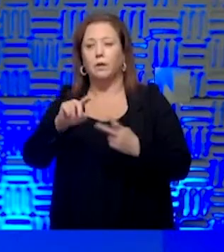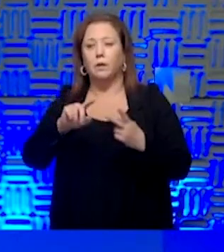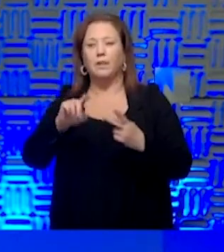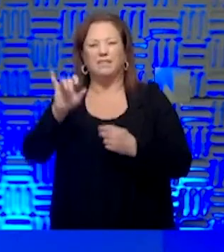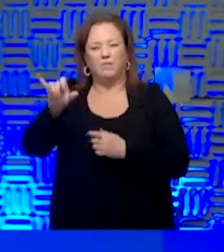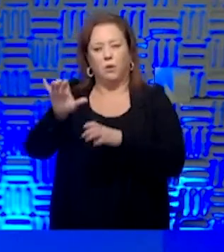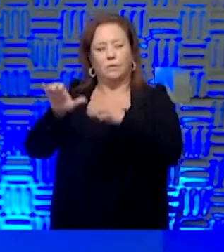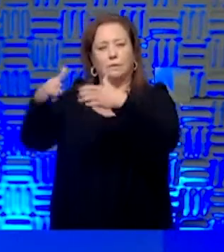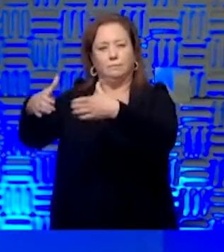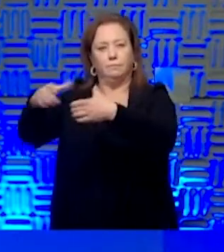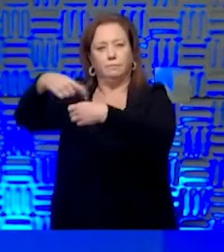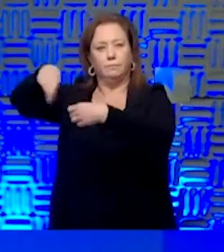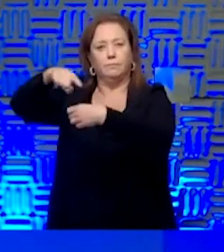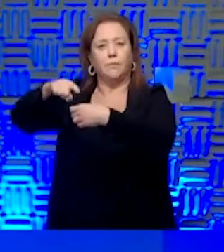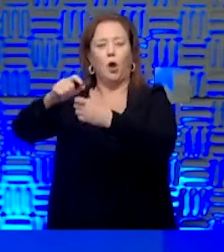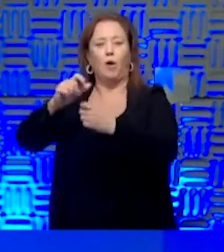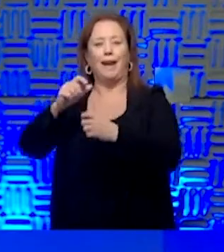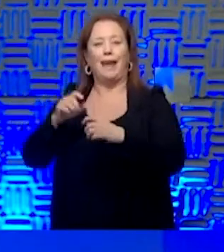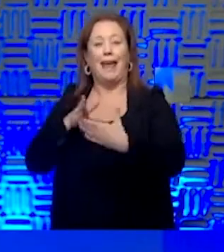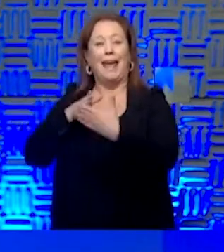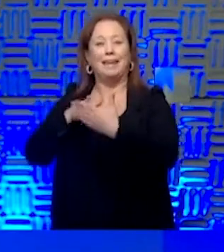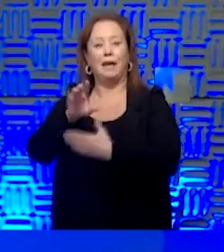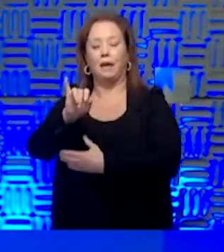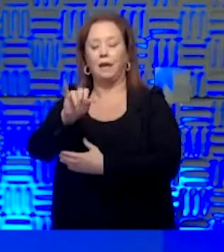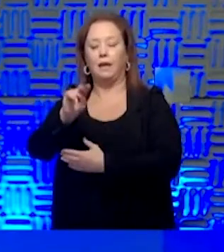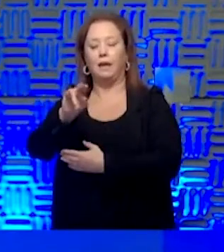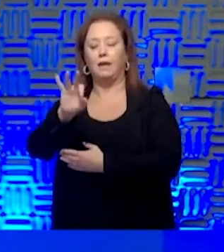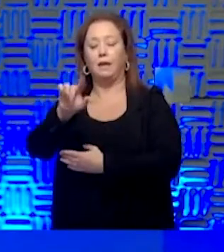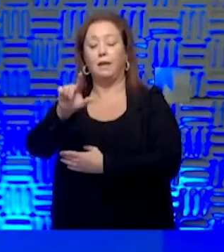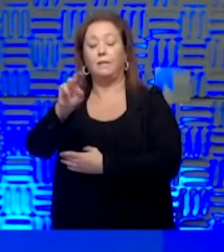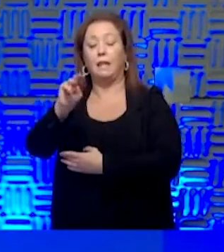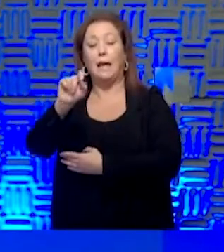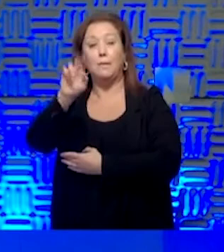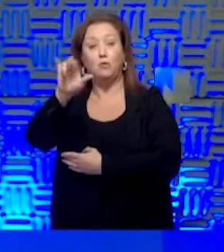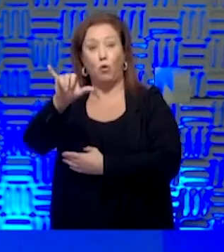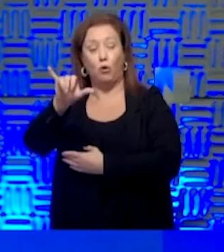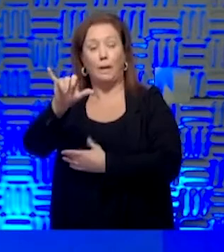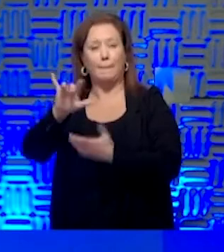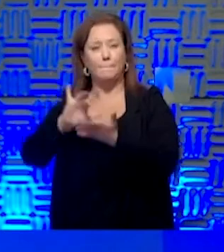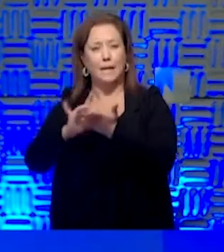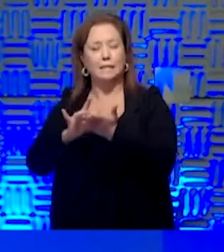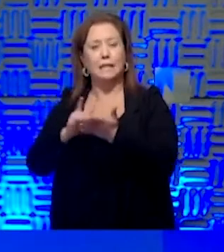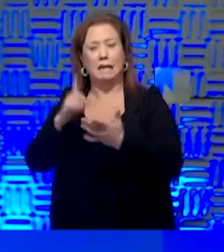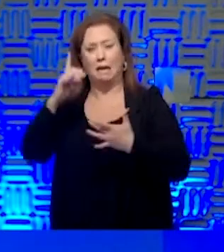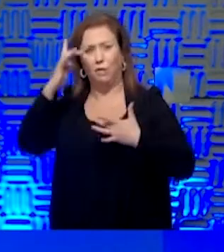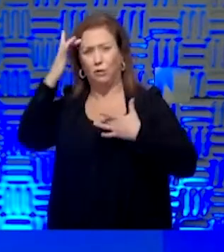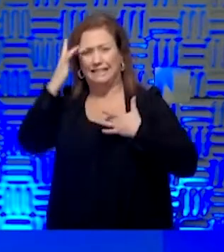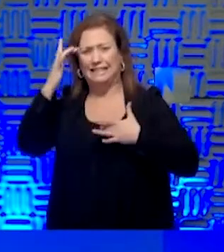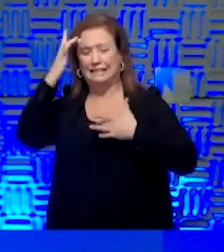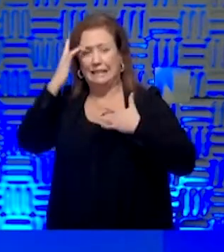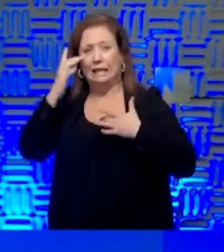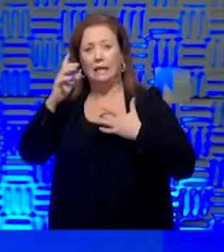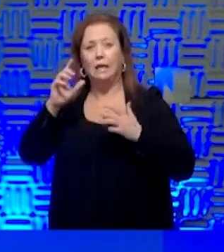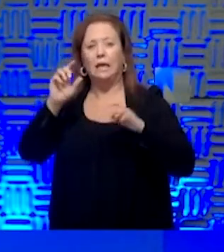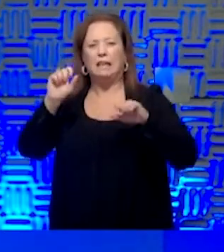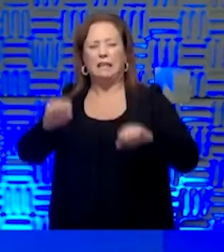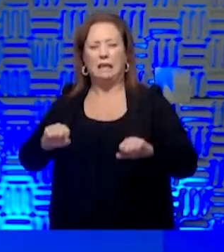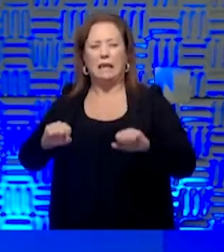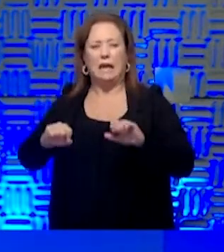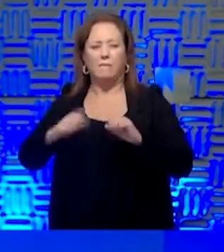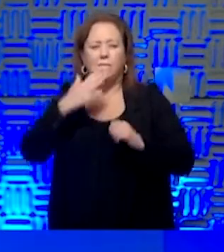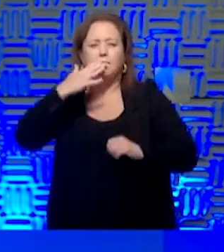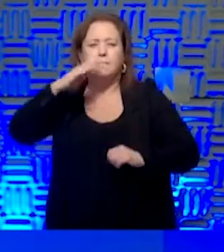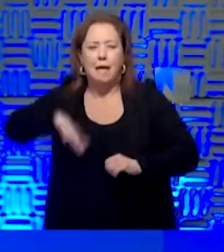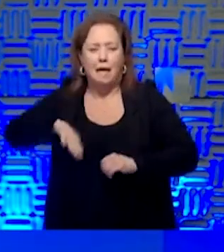or non-steroidal anti-inflammatory medicines, if you are significantly ill, they can have deleterious effects or